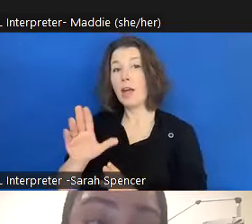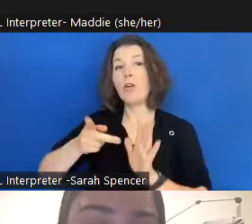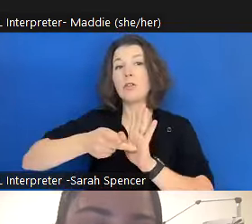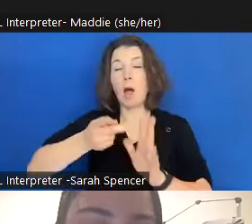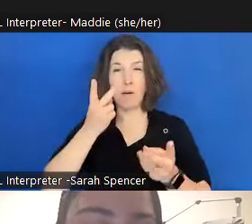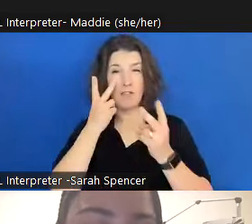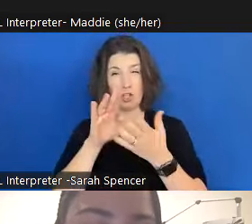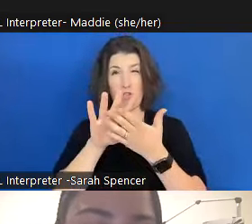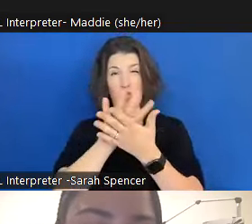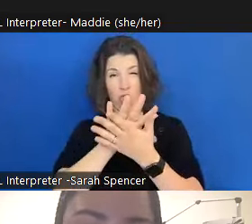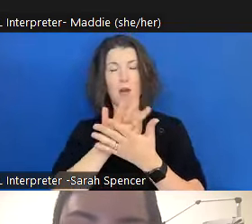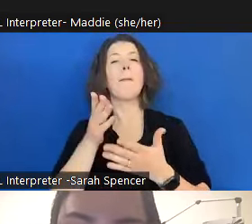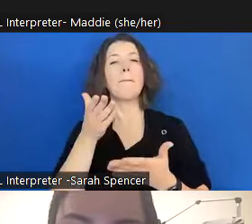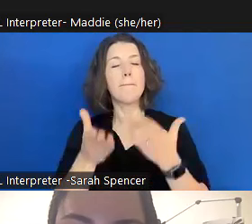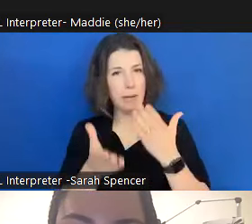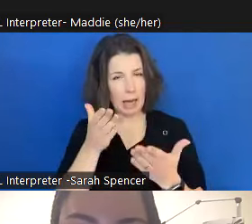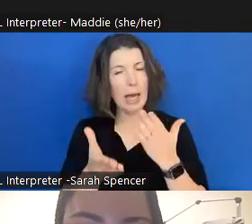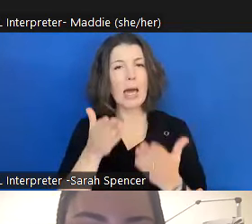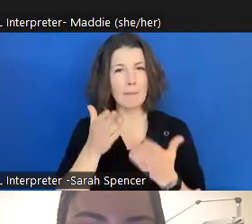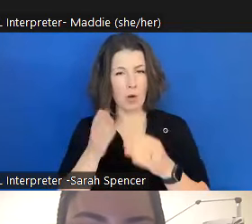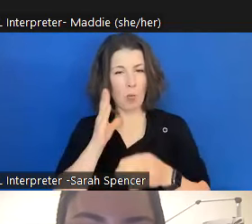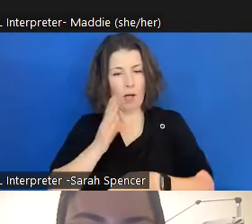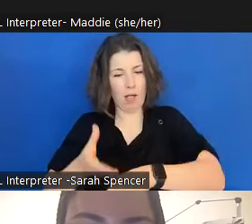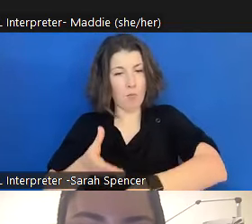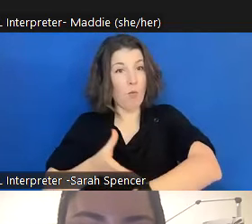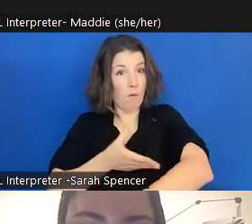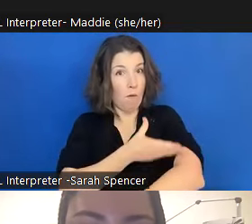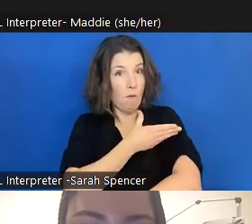to be comfortable while they're going through this.